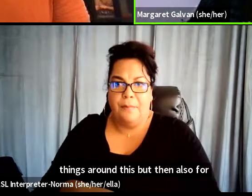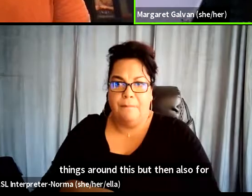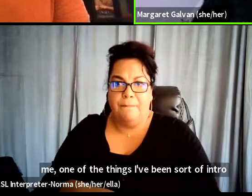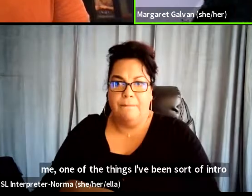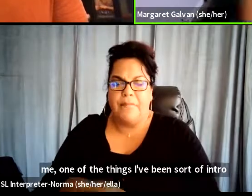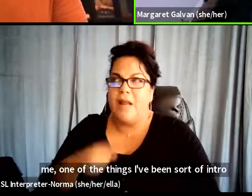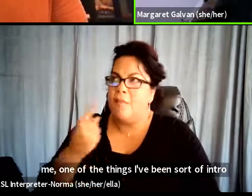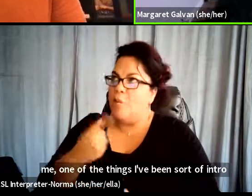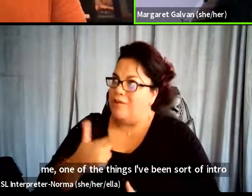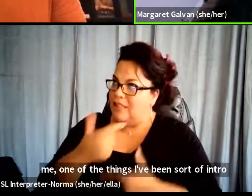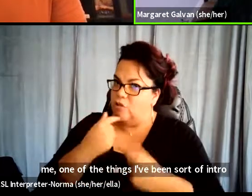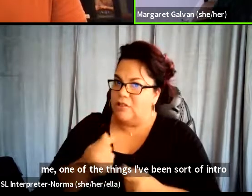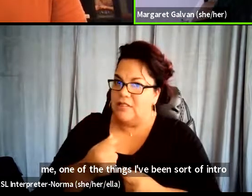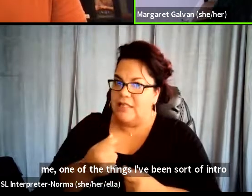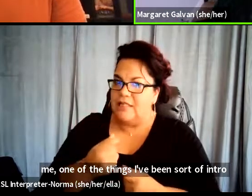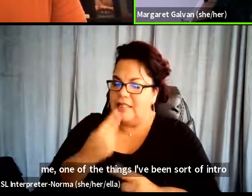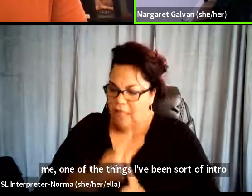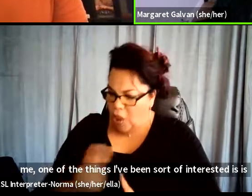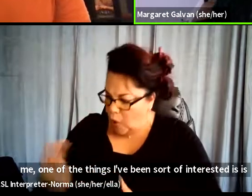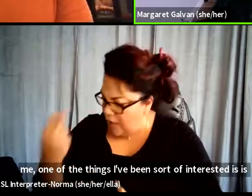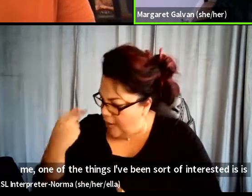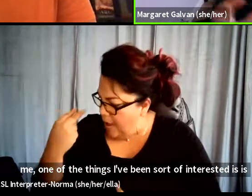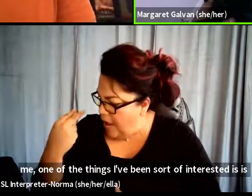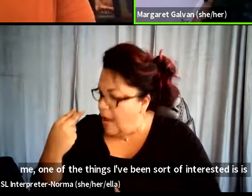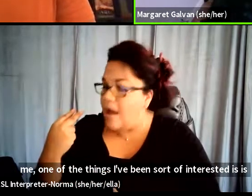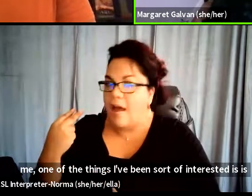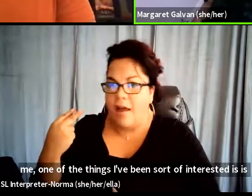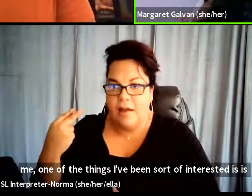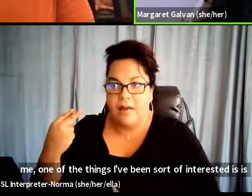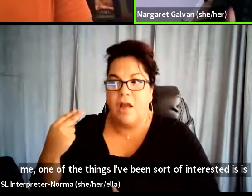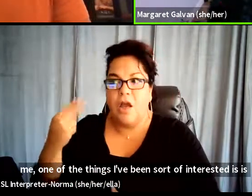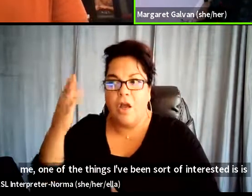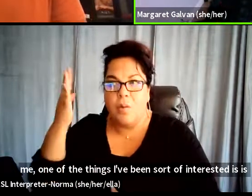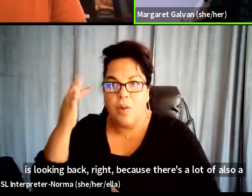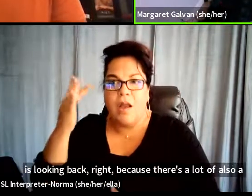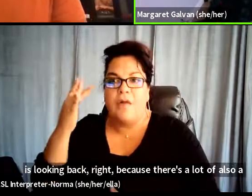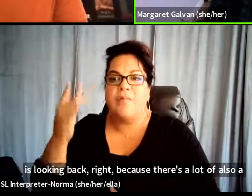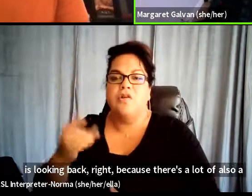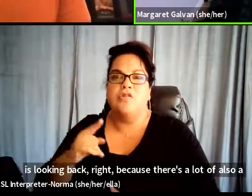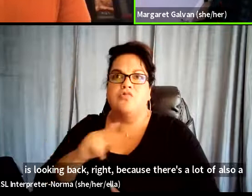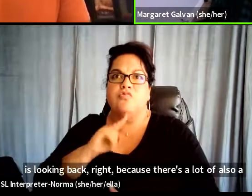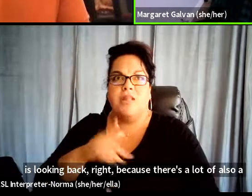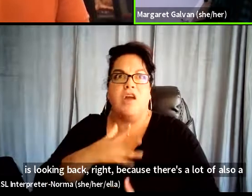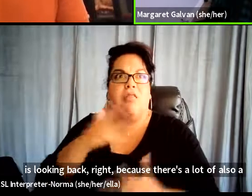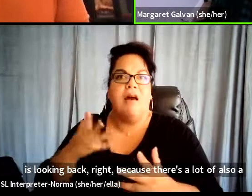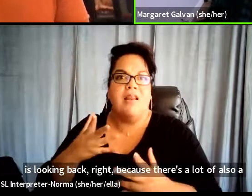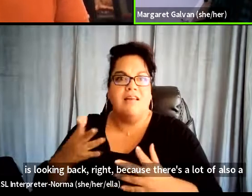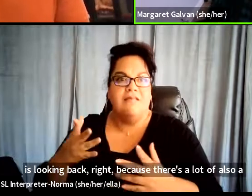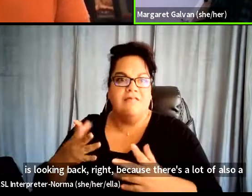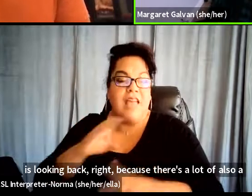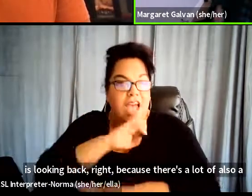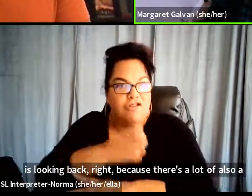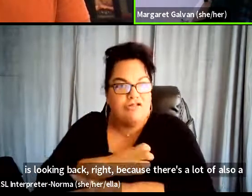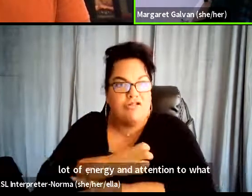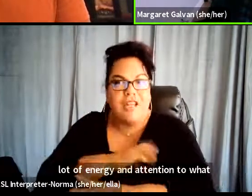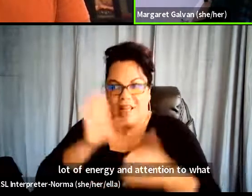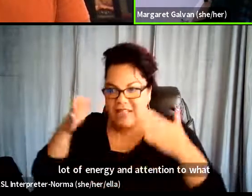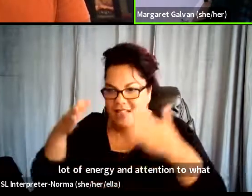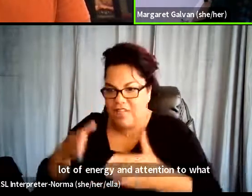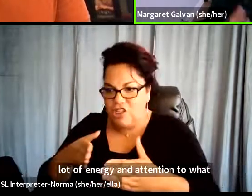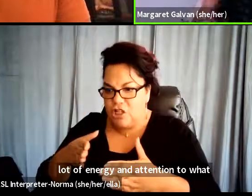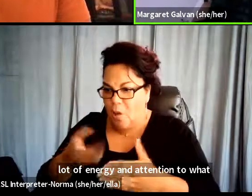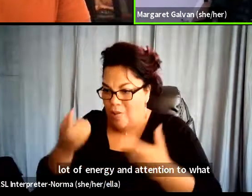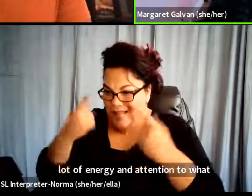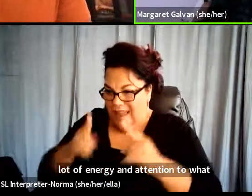interested in is, is, is the looking back, right. Um, because there's a lot of, also a lot of energy and attention to, uh, what's coming out